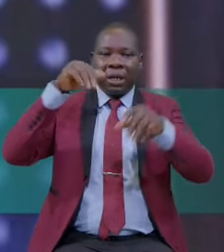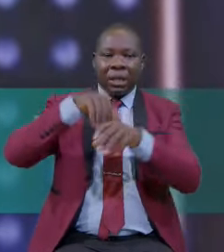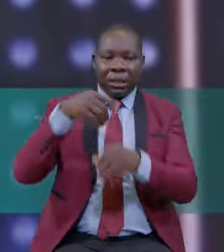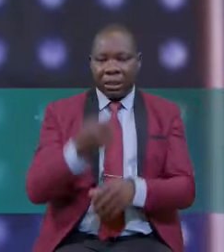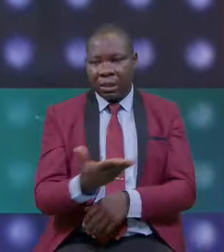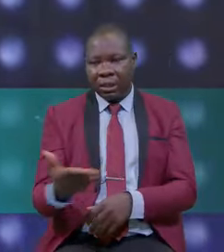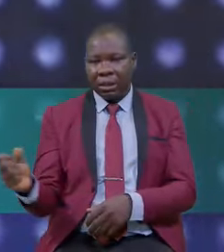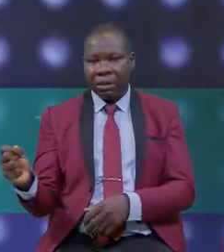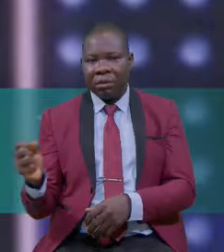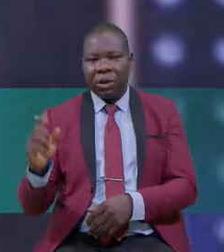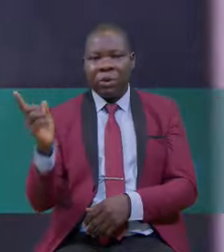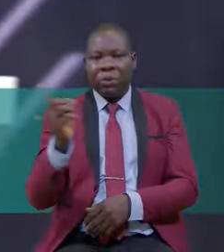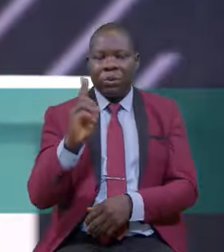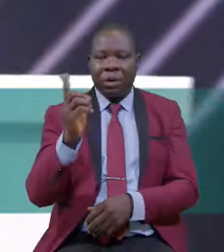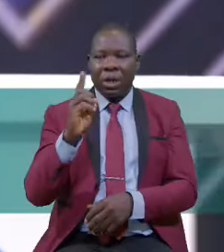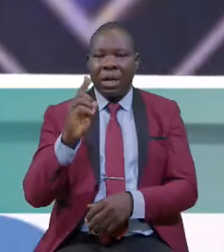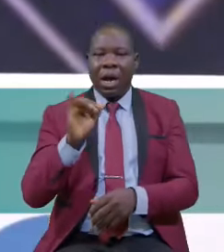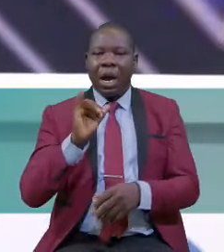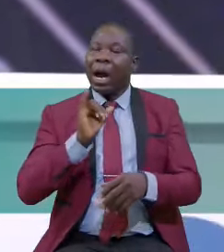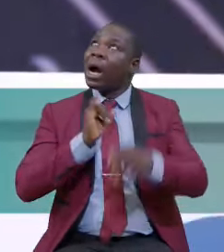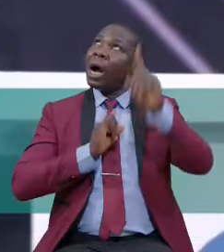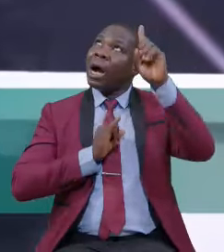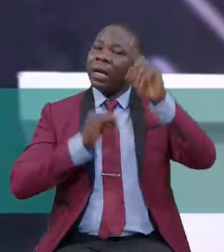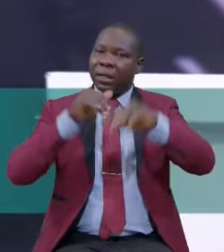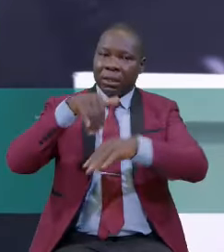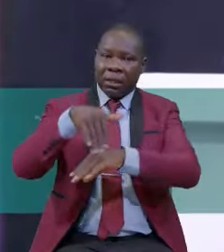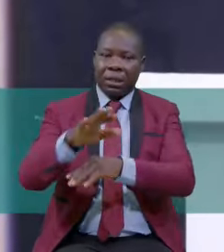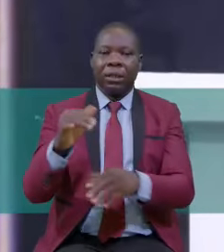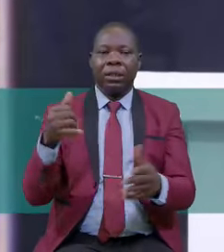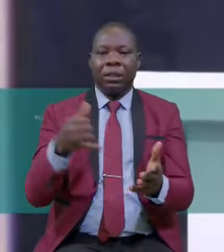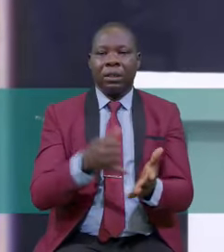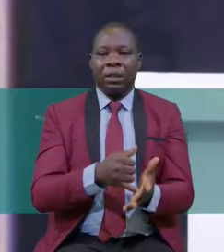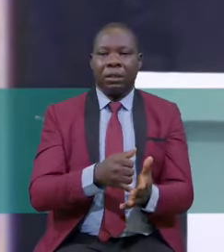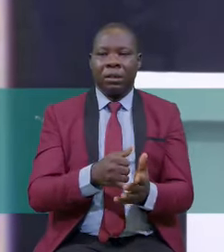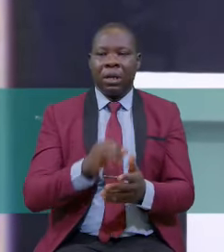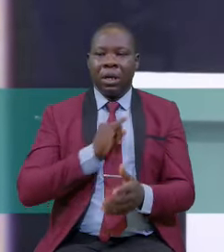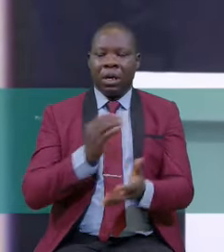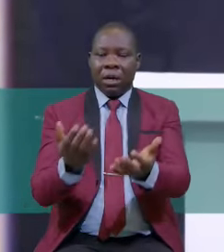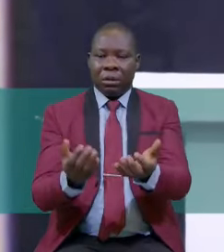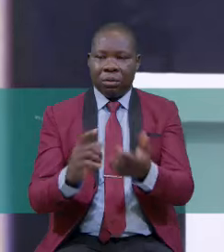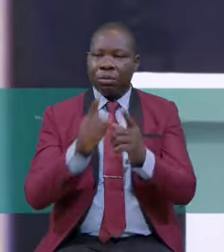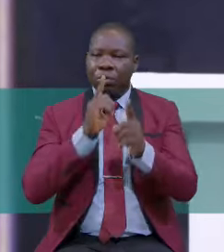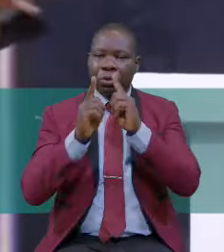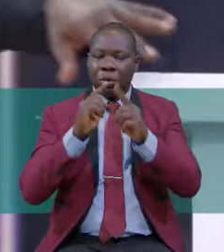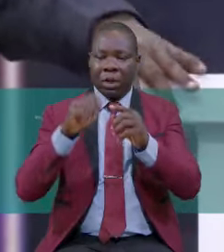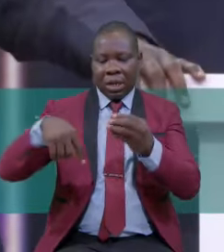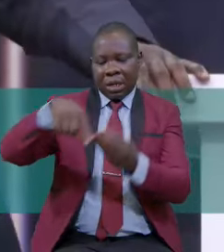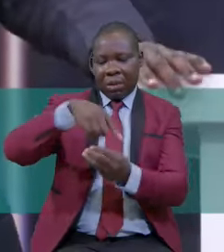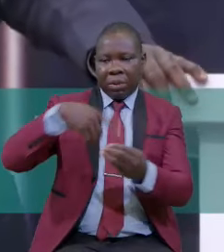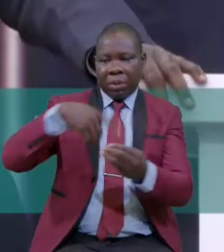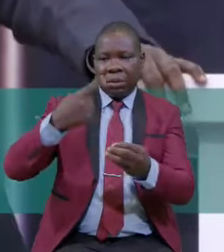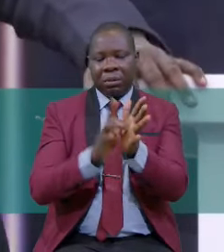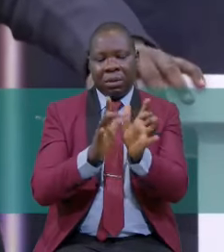I said it. I'm talking about the Bible today. Freshness